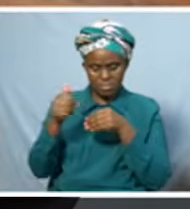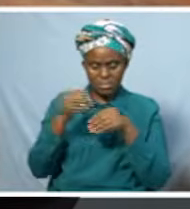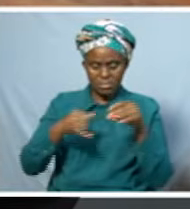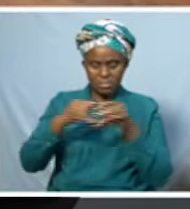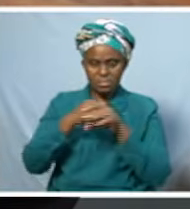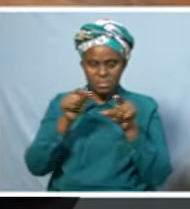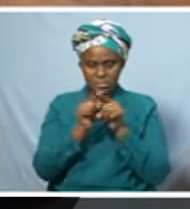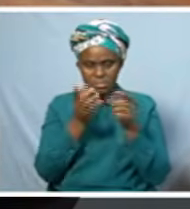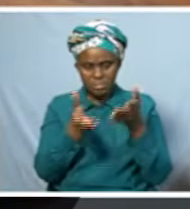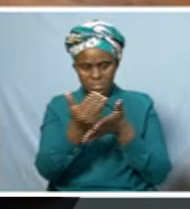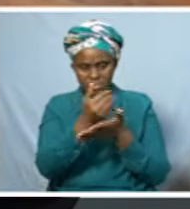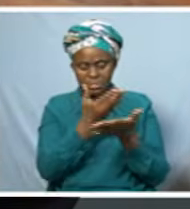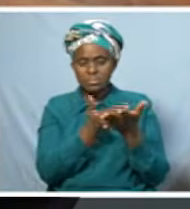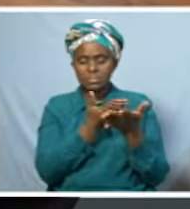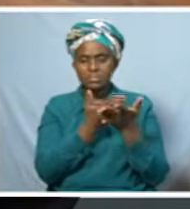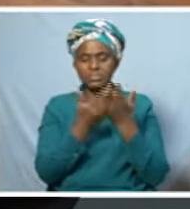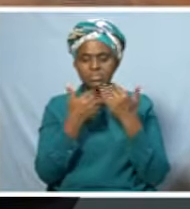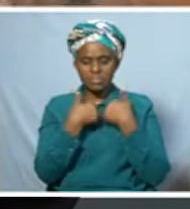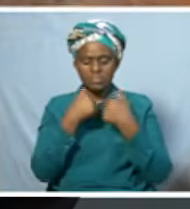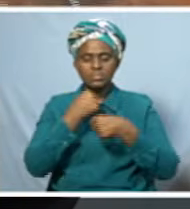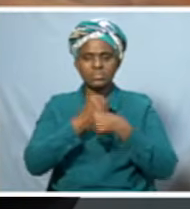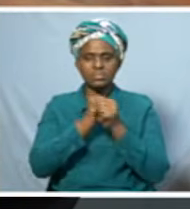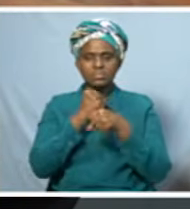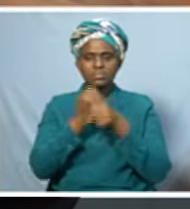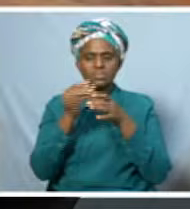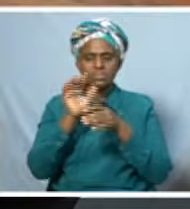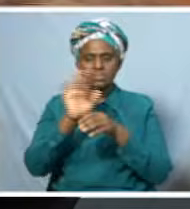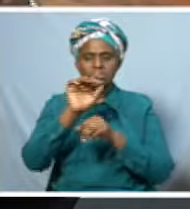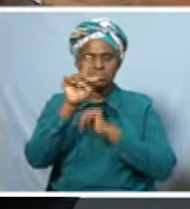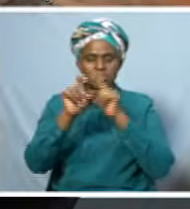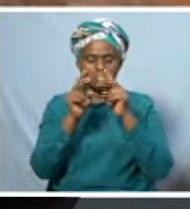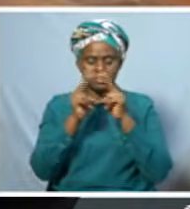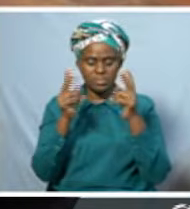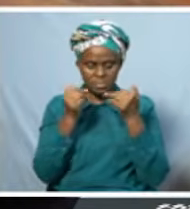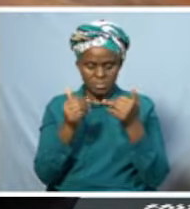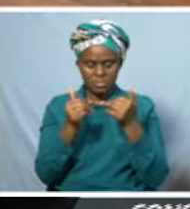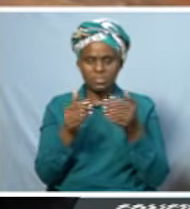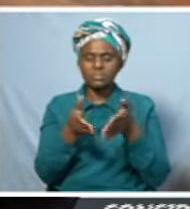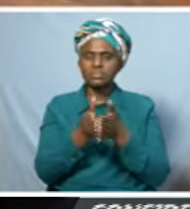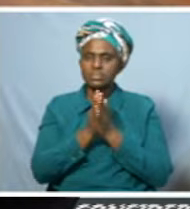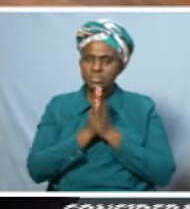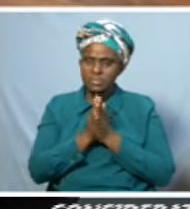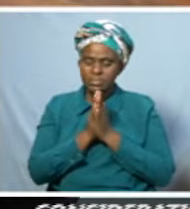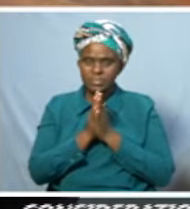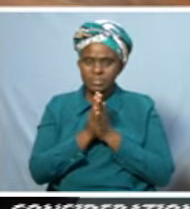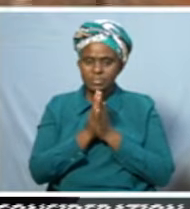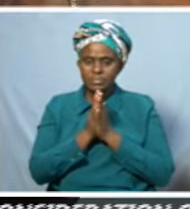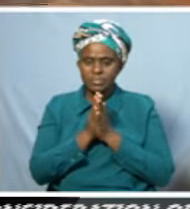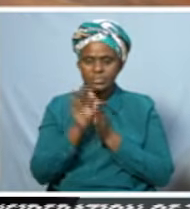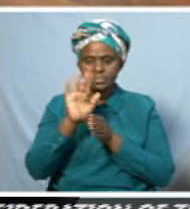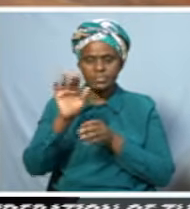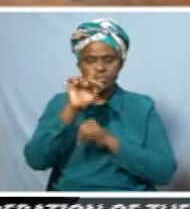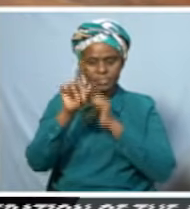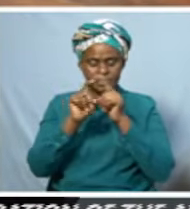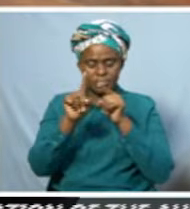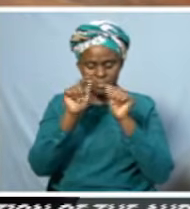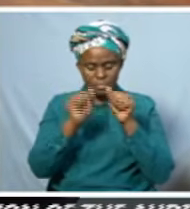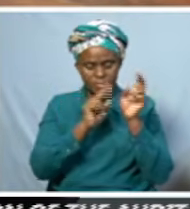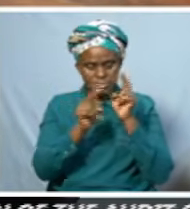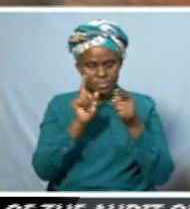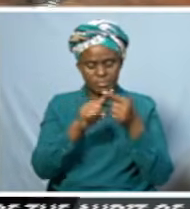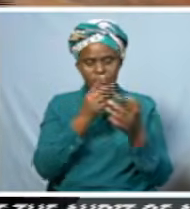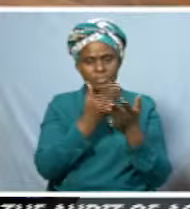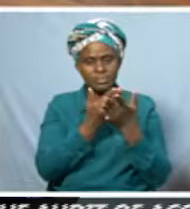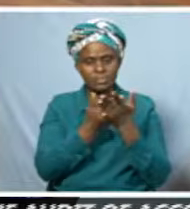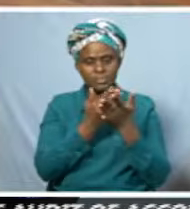and recoveries have been made. That is his question. So now is just a question. You can respond to